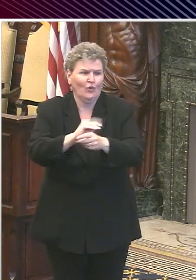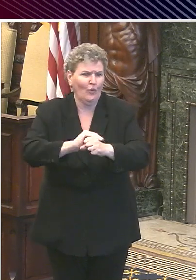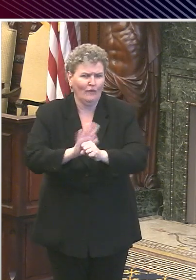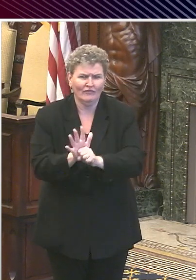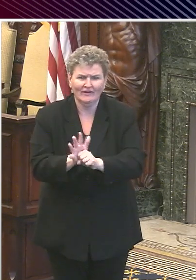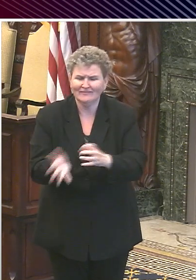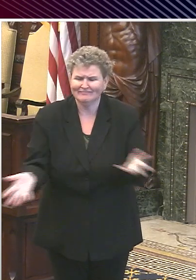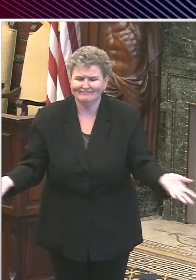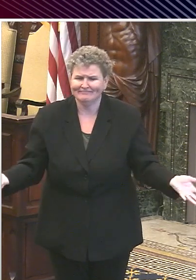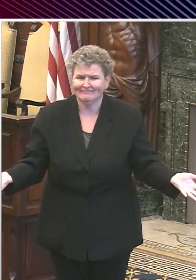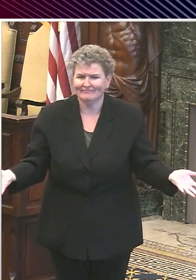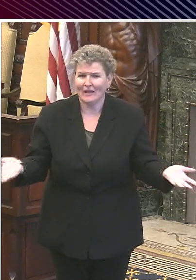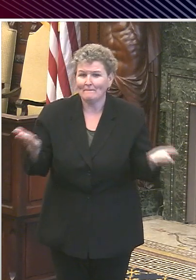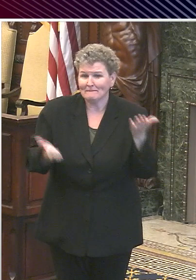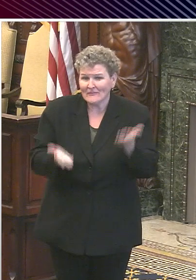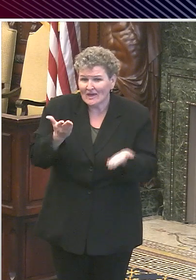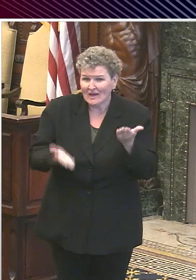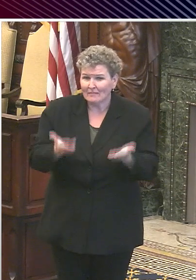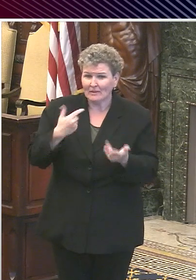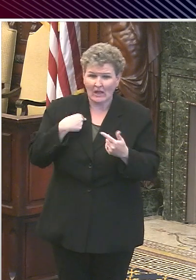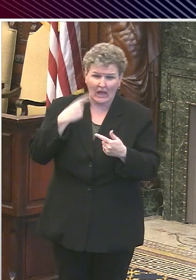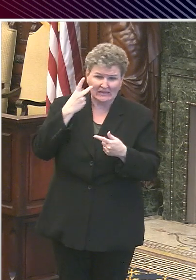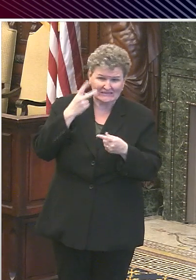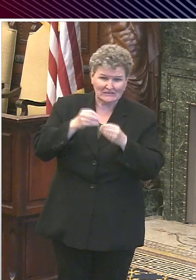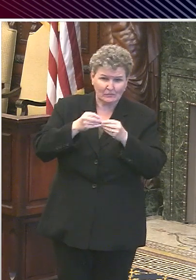epidemic and they're wearing masks. It could go either way.